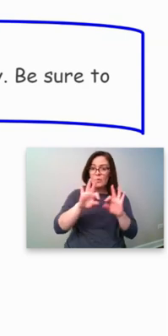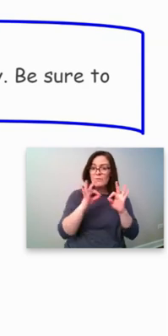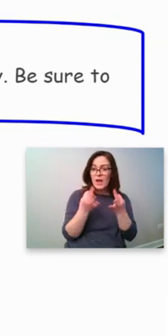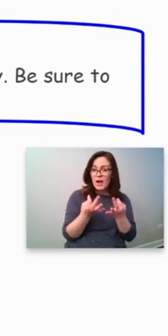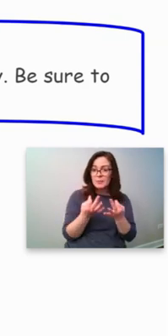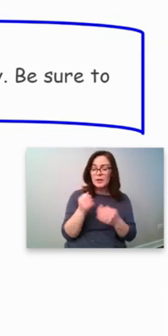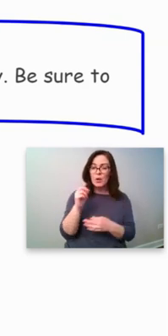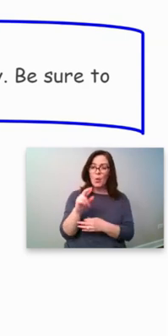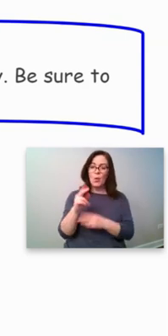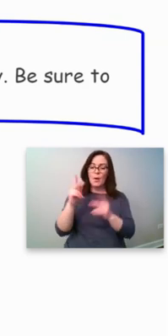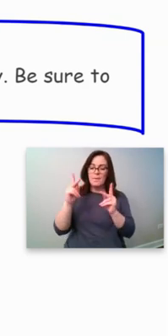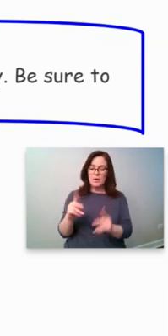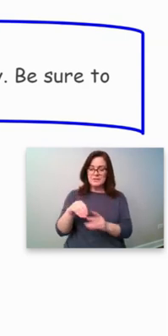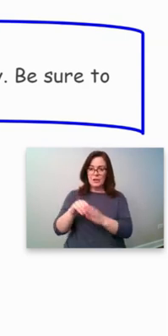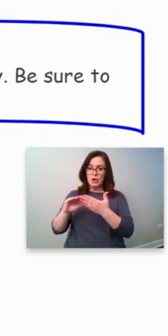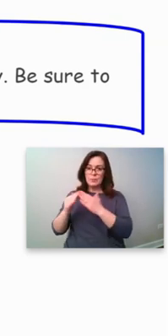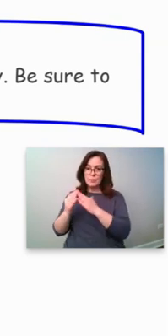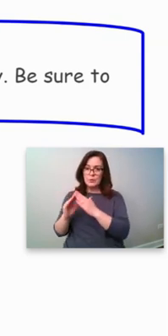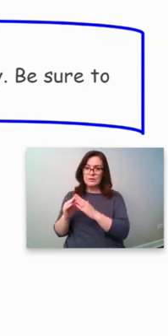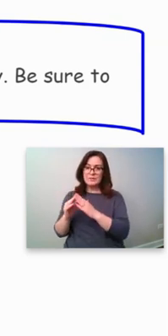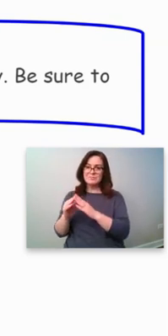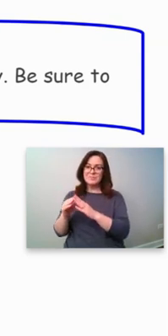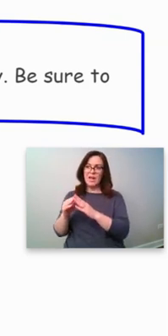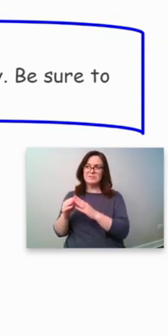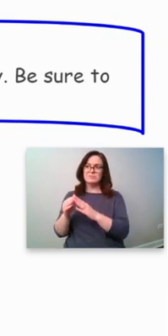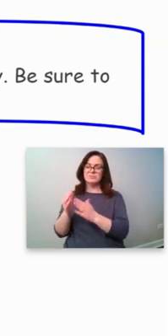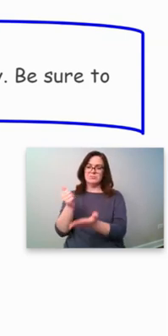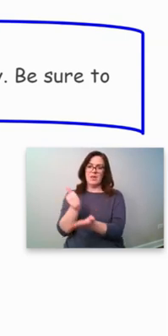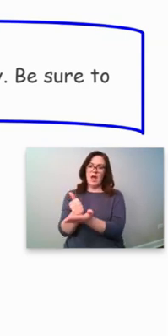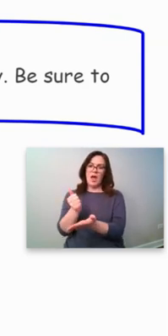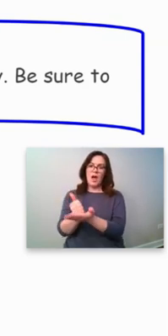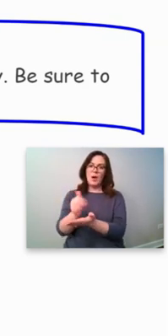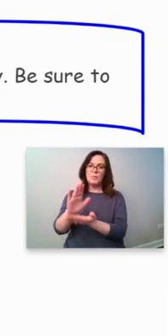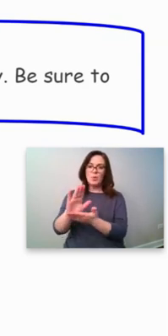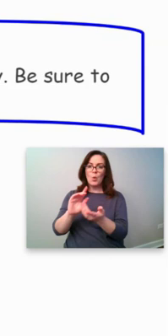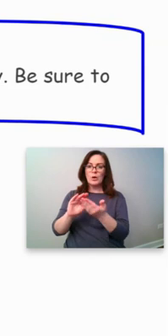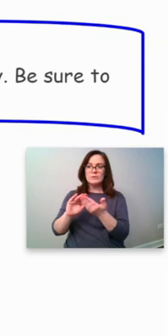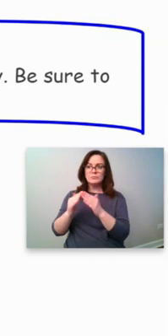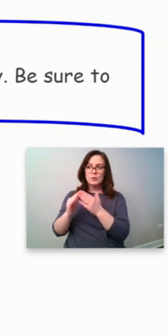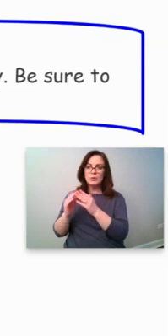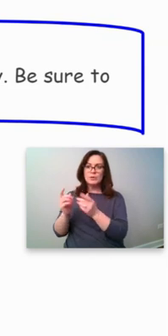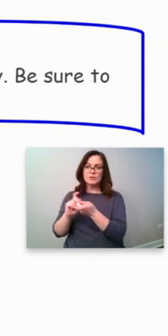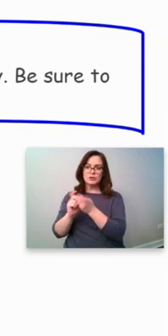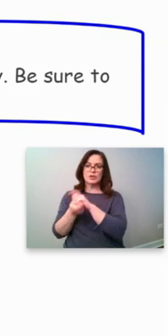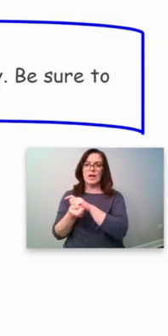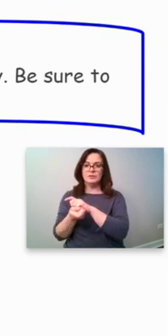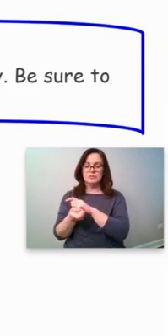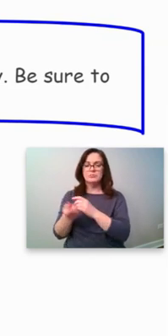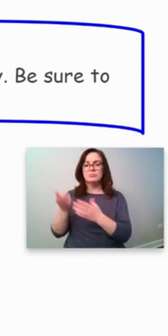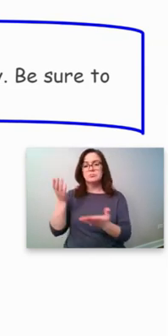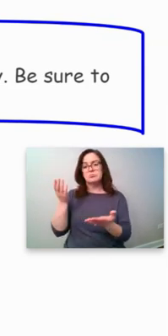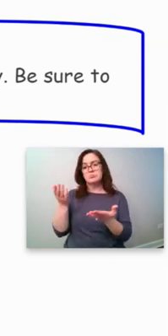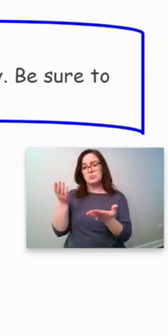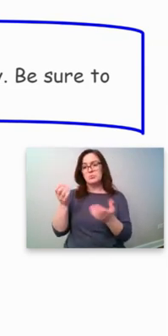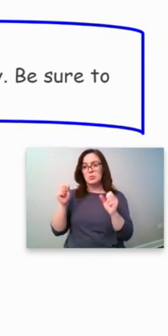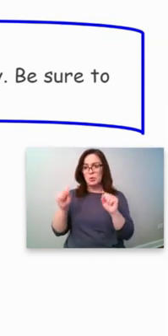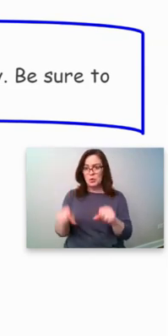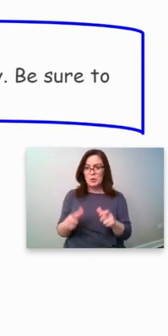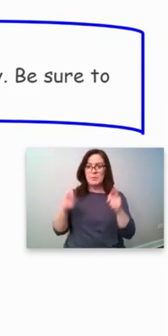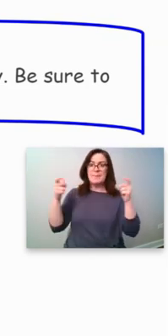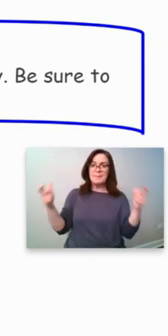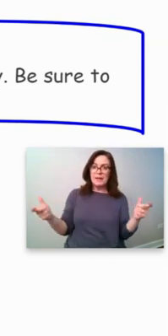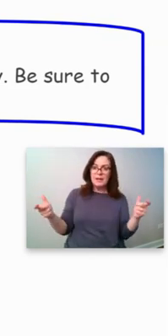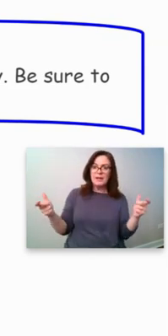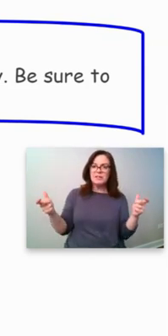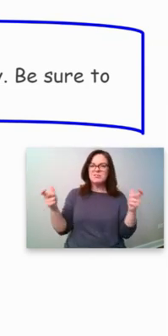your community that has made a difference some way, somehow. It can be big, it can be little, but think of an award